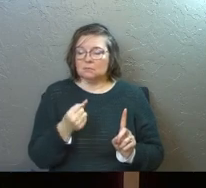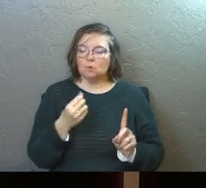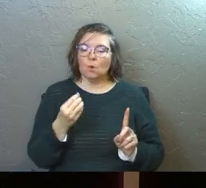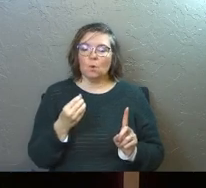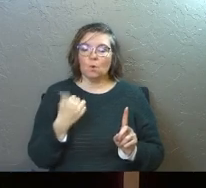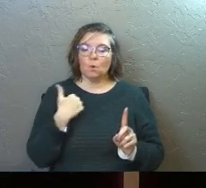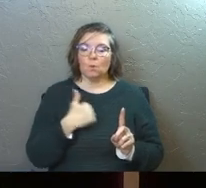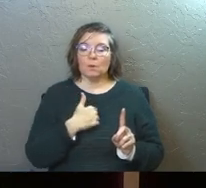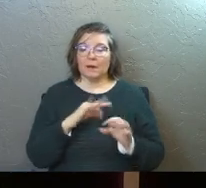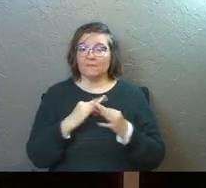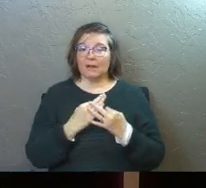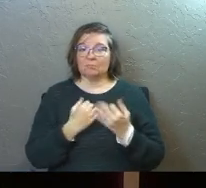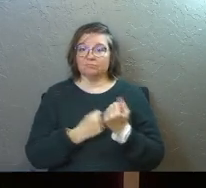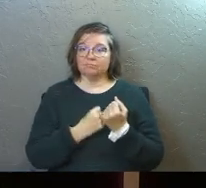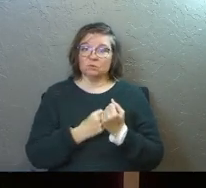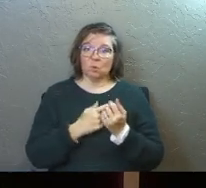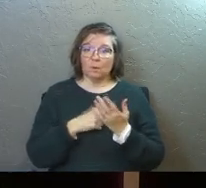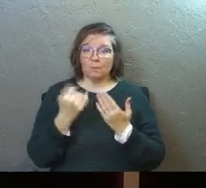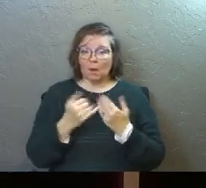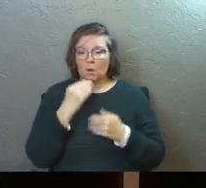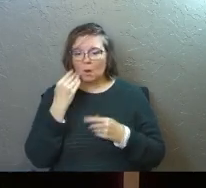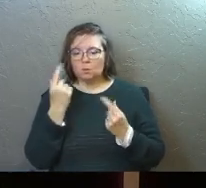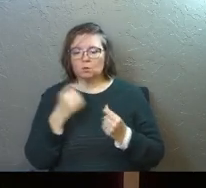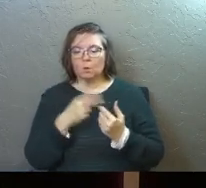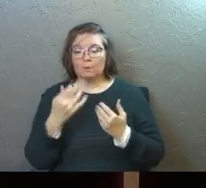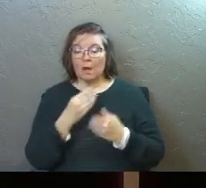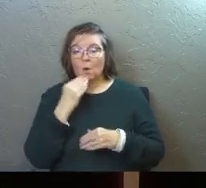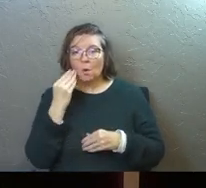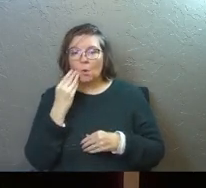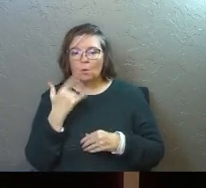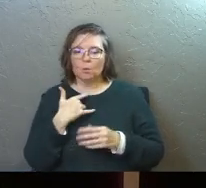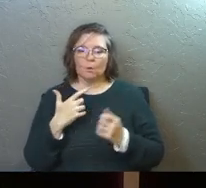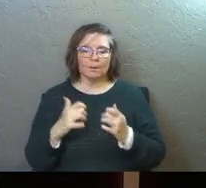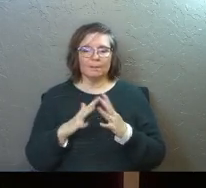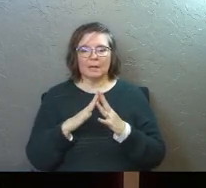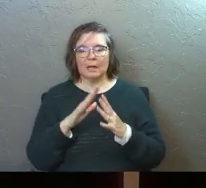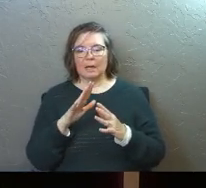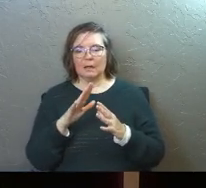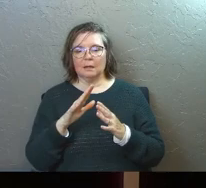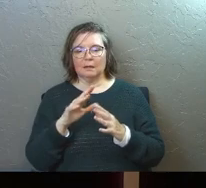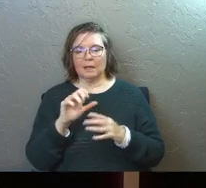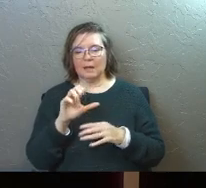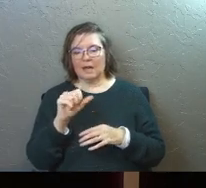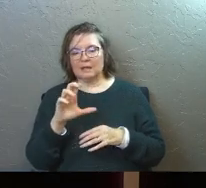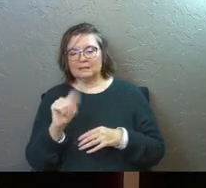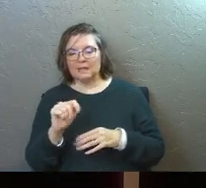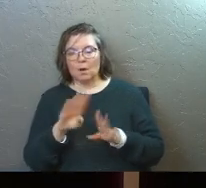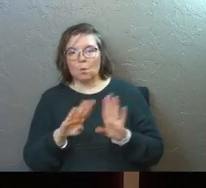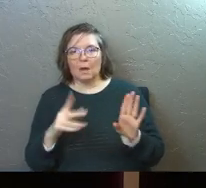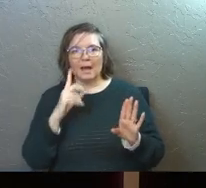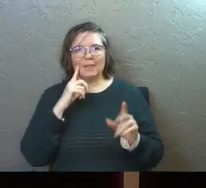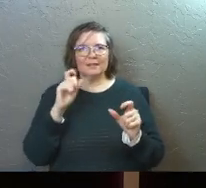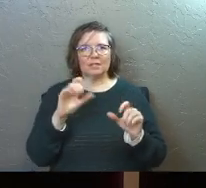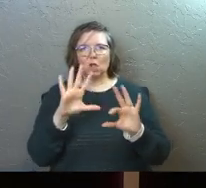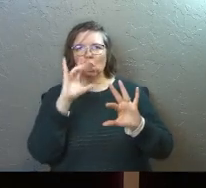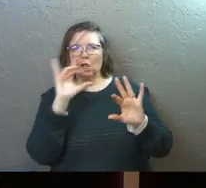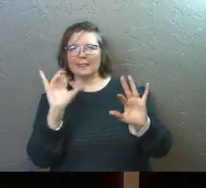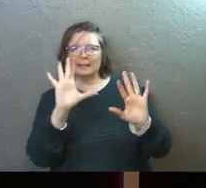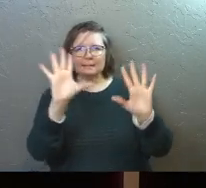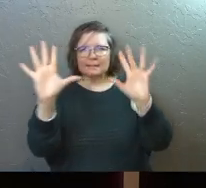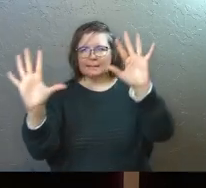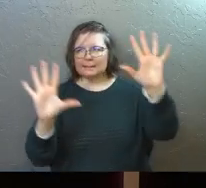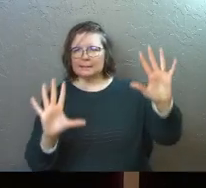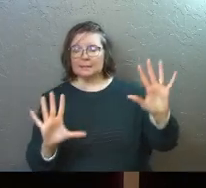so we're a fan of doing projects at home. So whenever we do a project at home, we're going to like build an accent wall or something like that. Rachel will be like, here's what I think it needs to be. Here's what we're